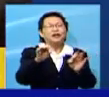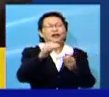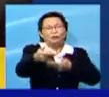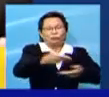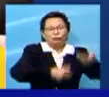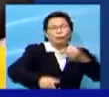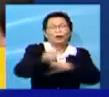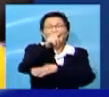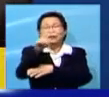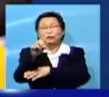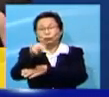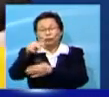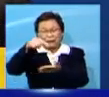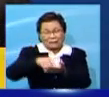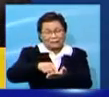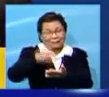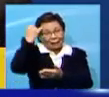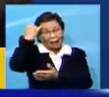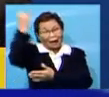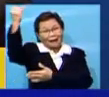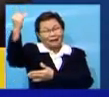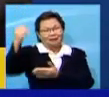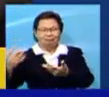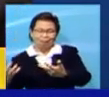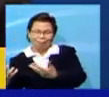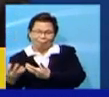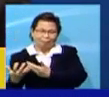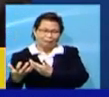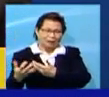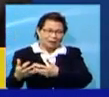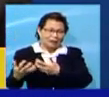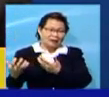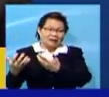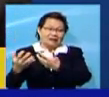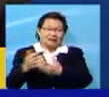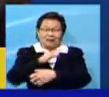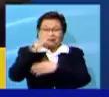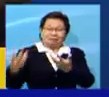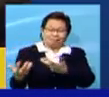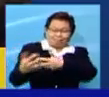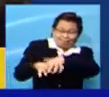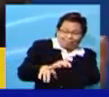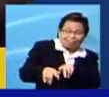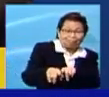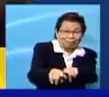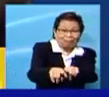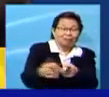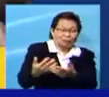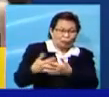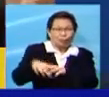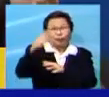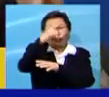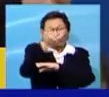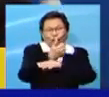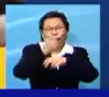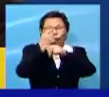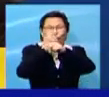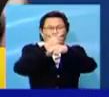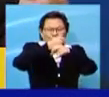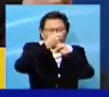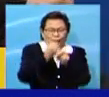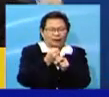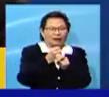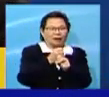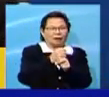this idea is completely in line with what we believe, and we want to build a digital